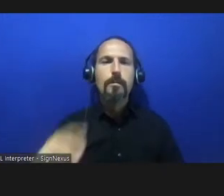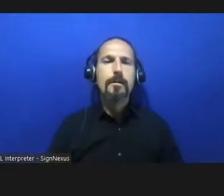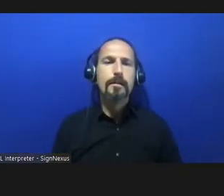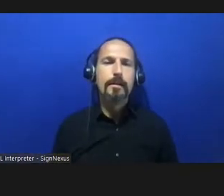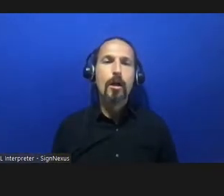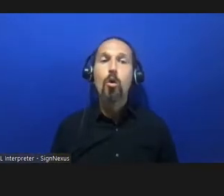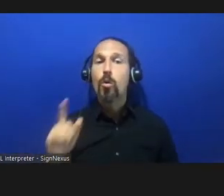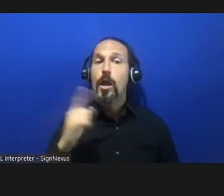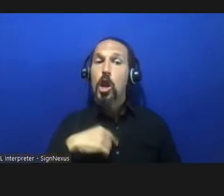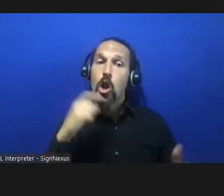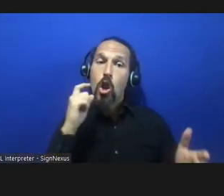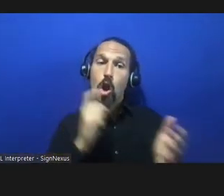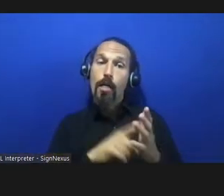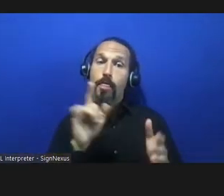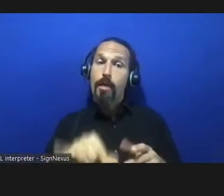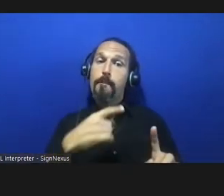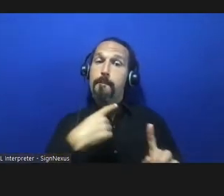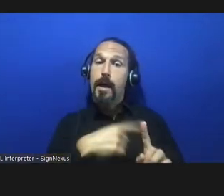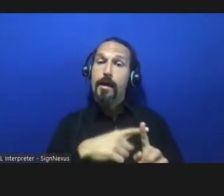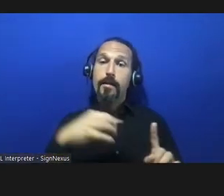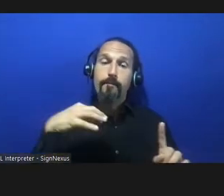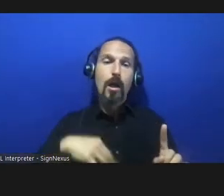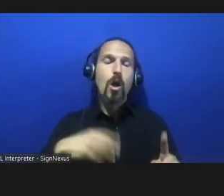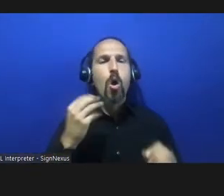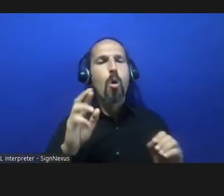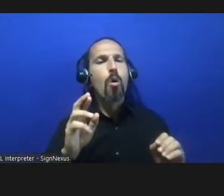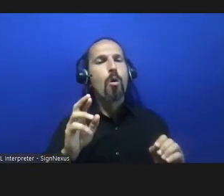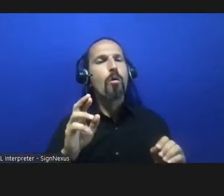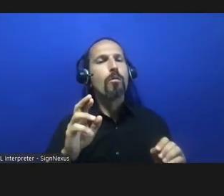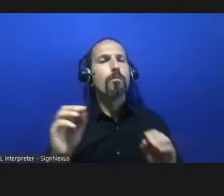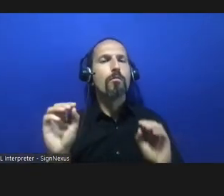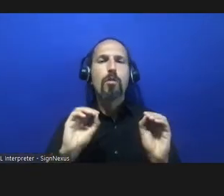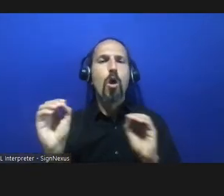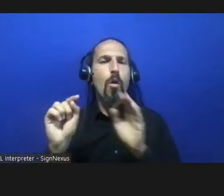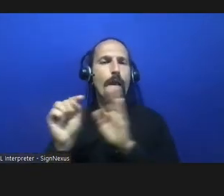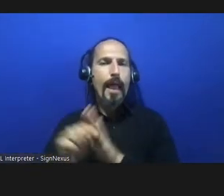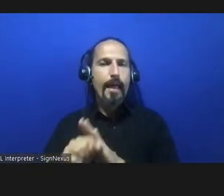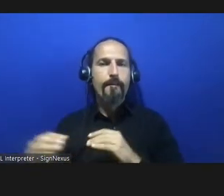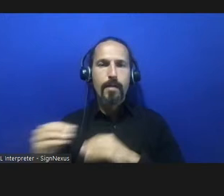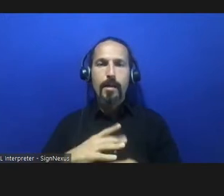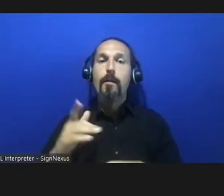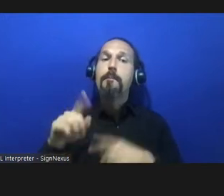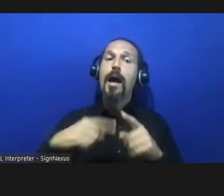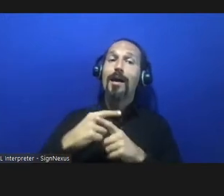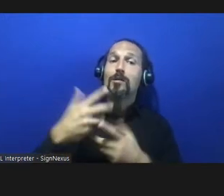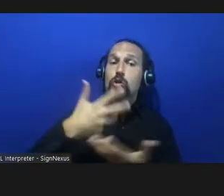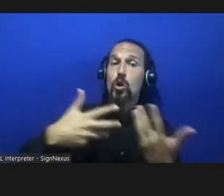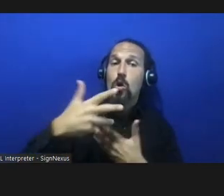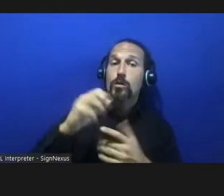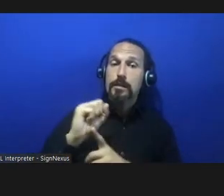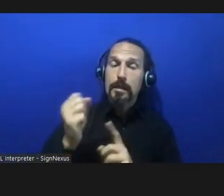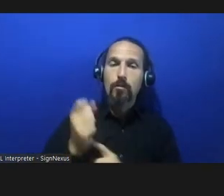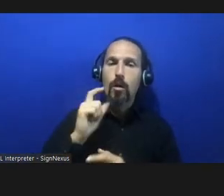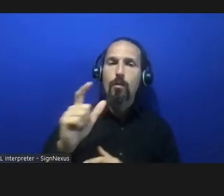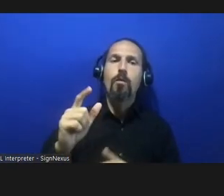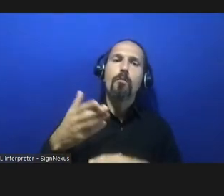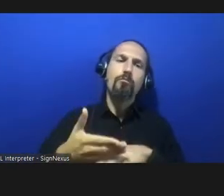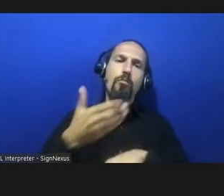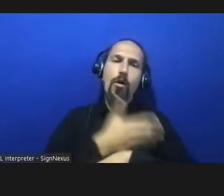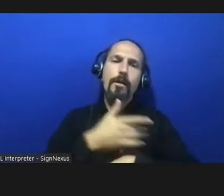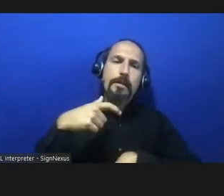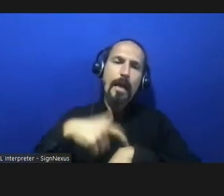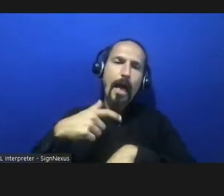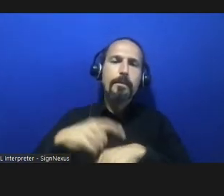we found either beneficial effects or no adverse effects with respect to social conditions improvement in travel time and safety